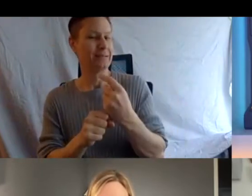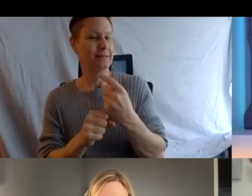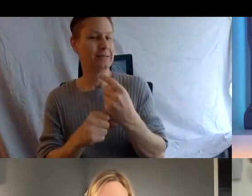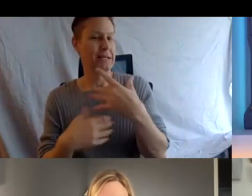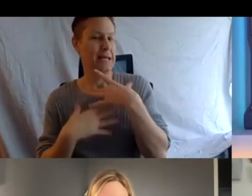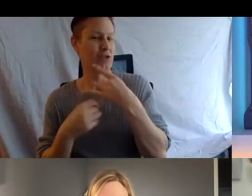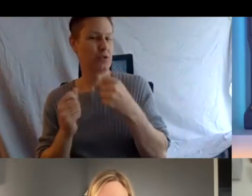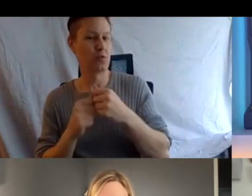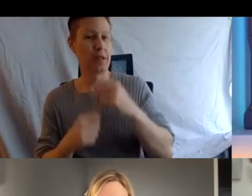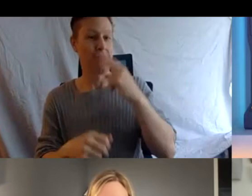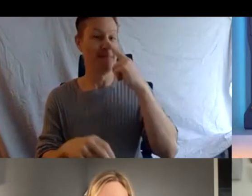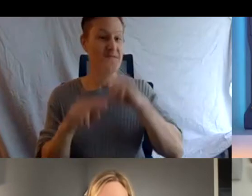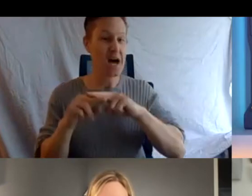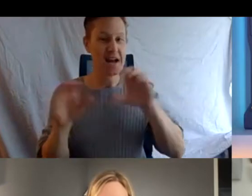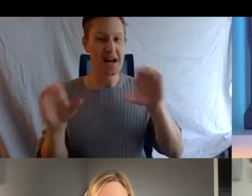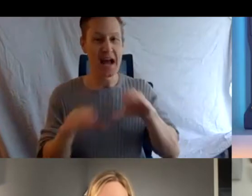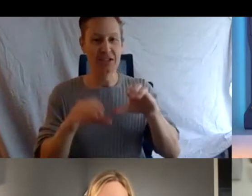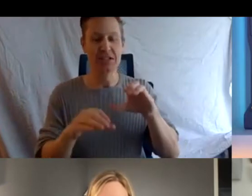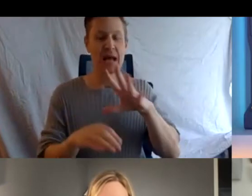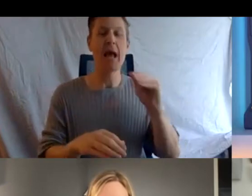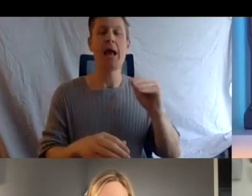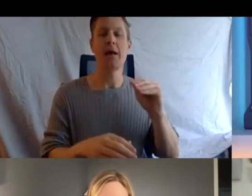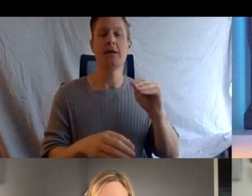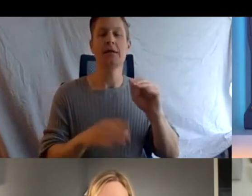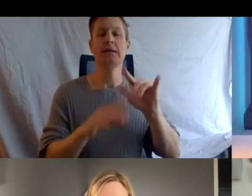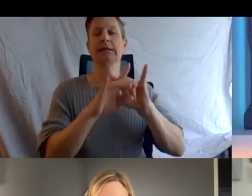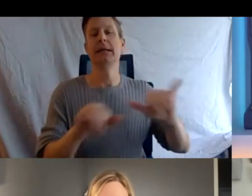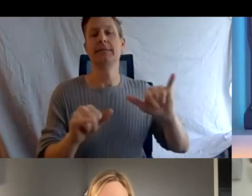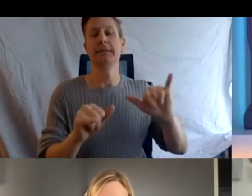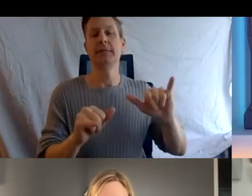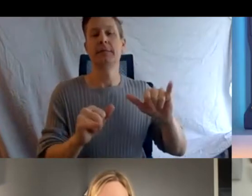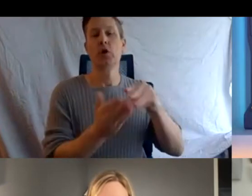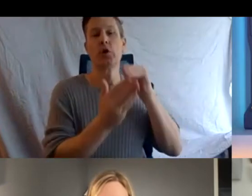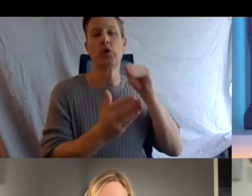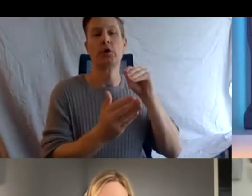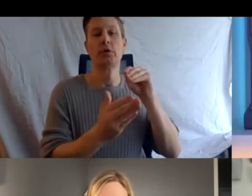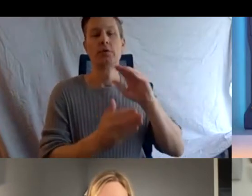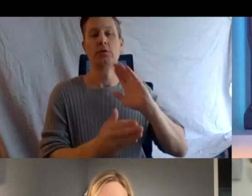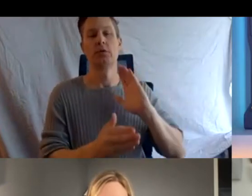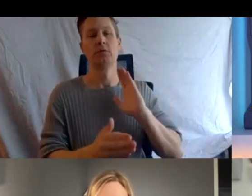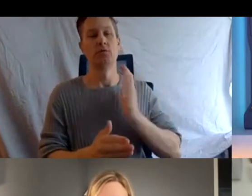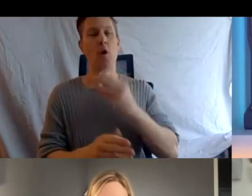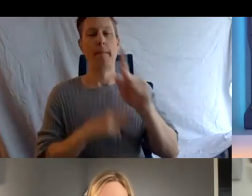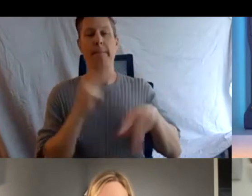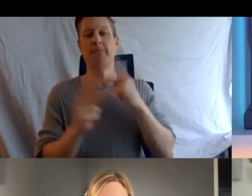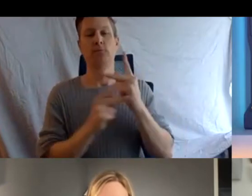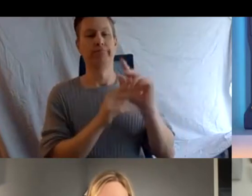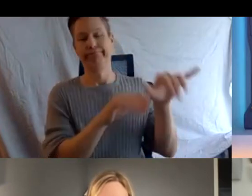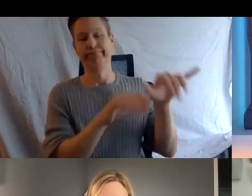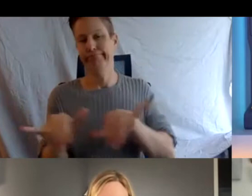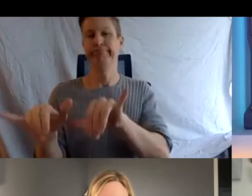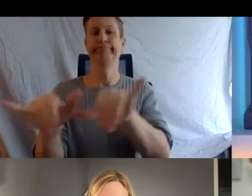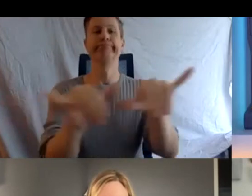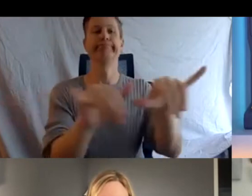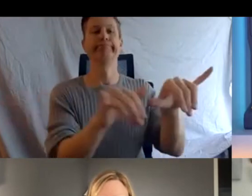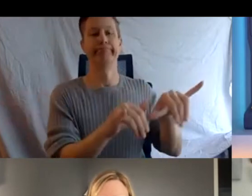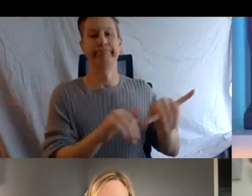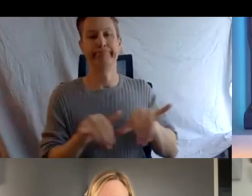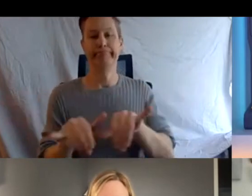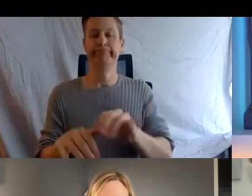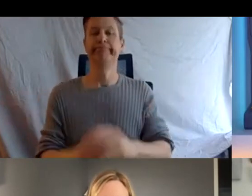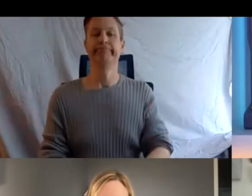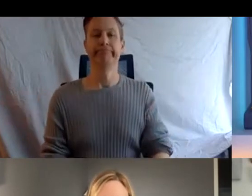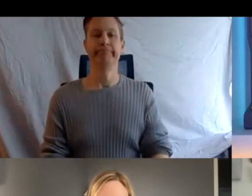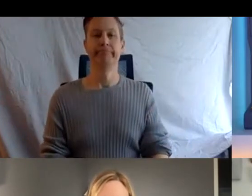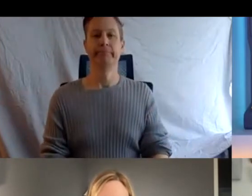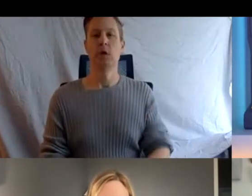and maybe they learn a little bit about we're all sort of the same along the way. Definitely. Yeah, so I think the intention